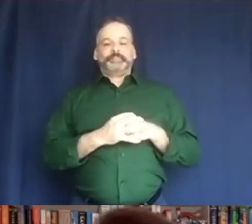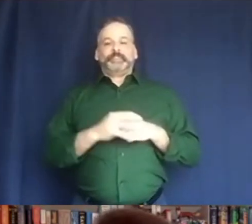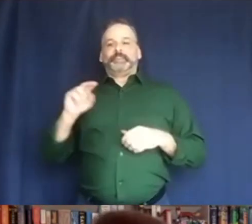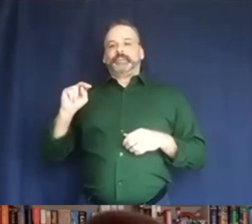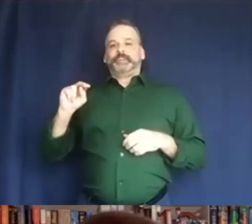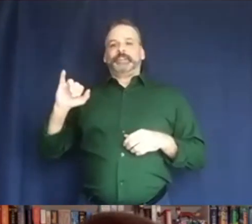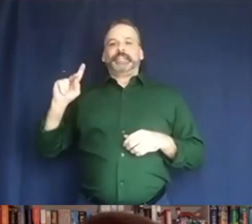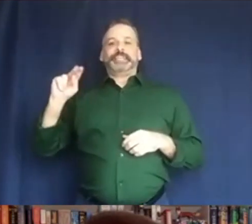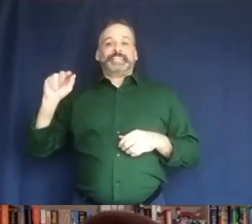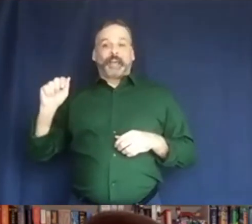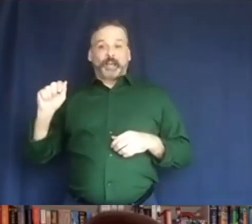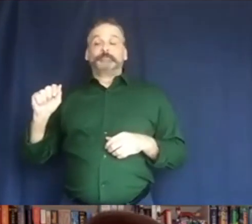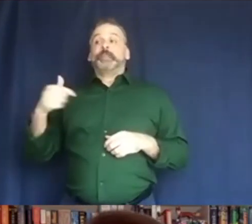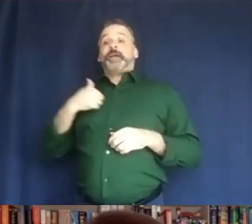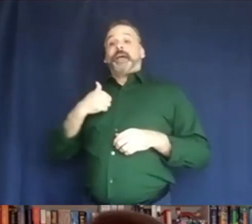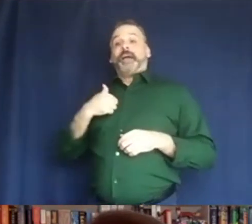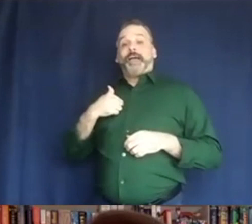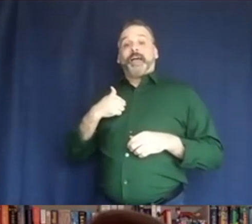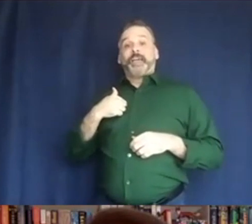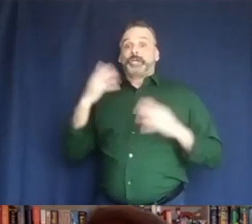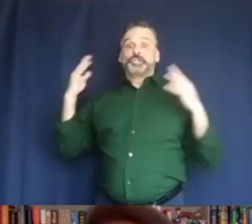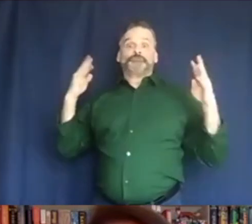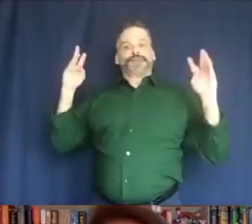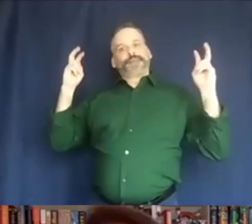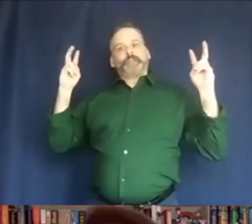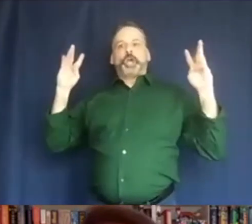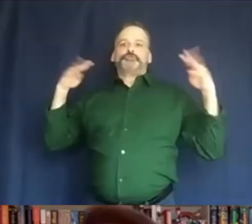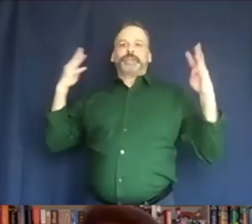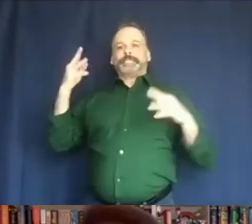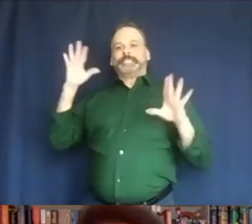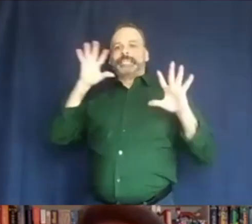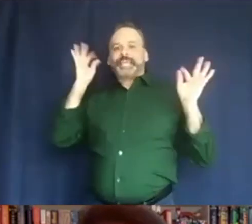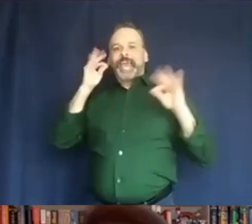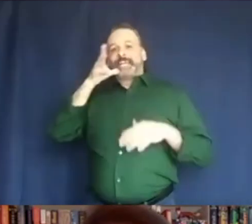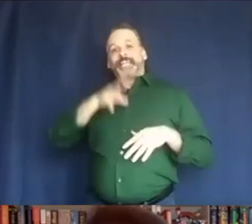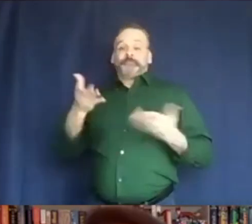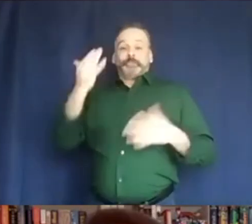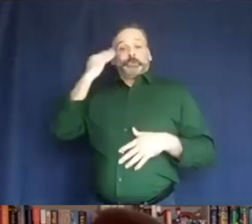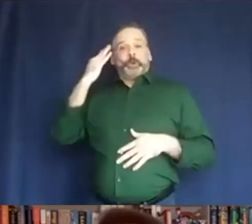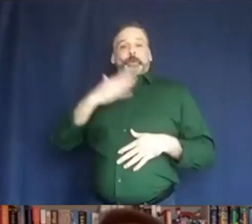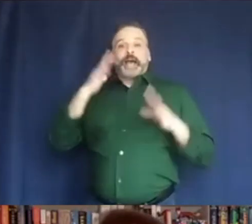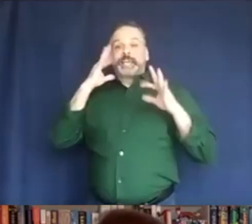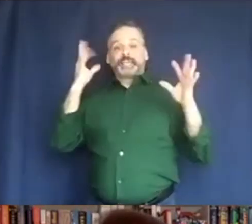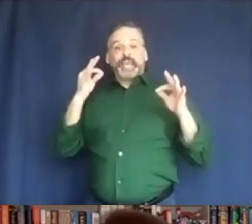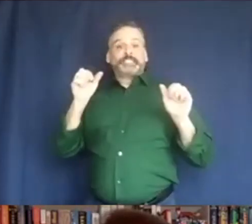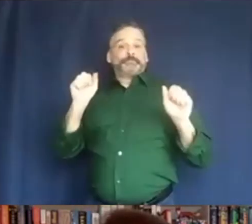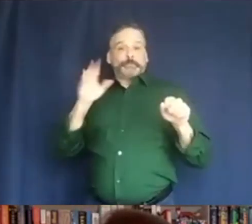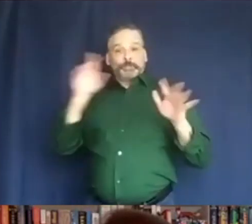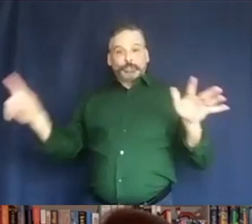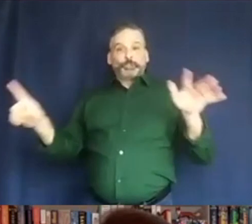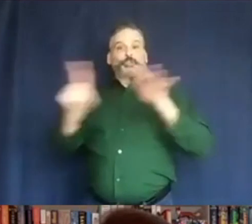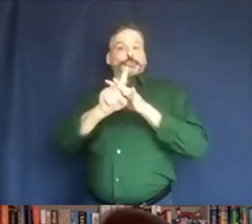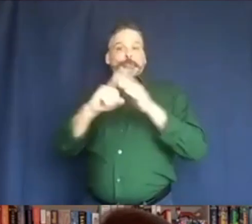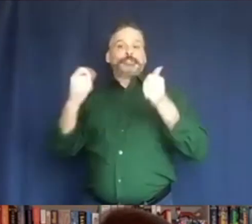Anyone? So I'm a crazy cat lady, which, you know, my cat's probably going to show up and try and